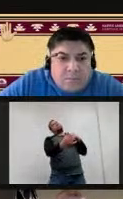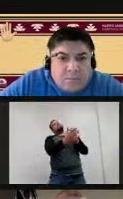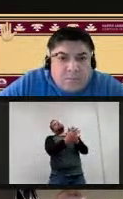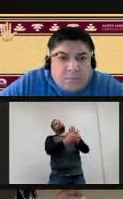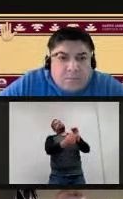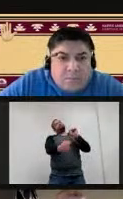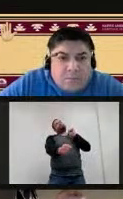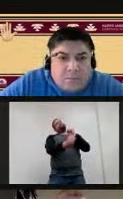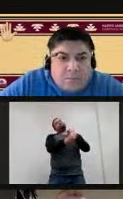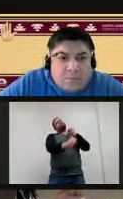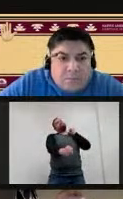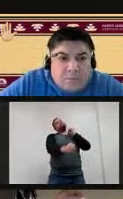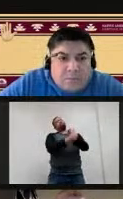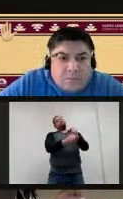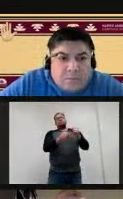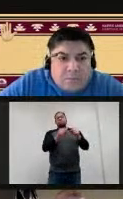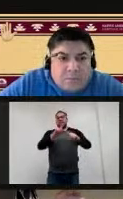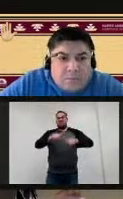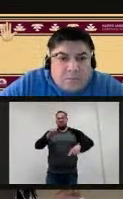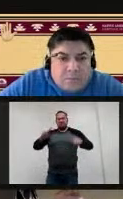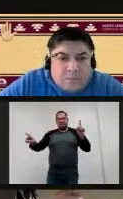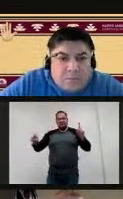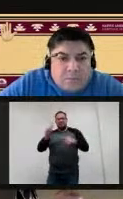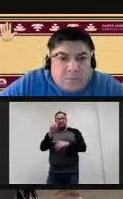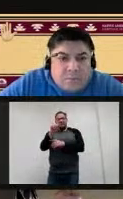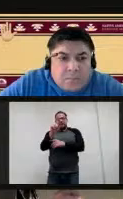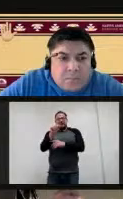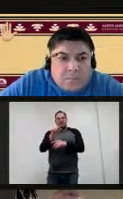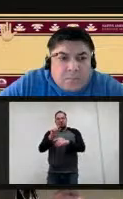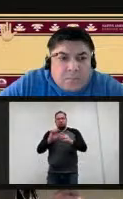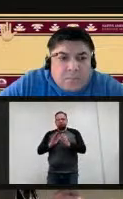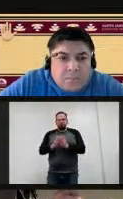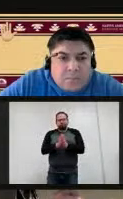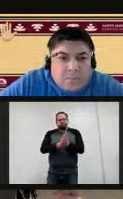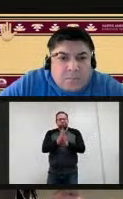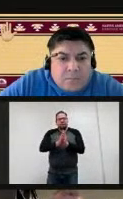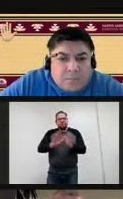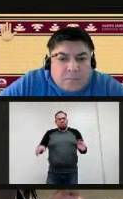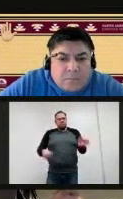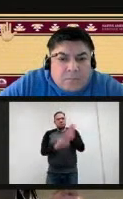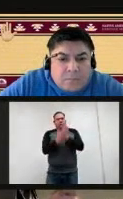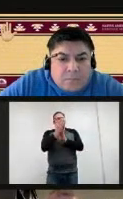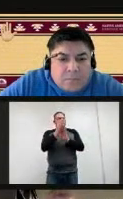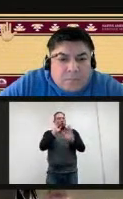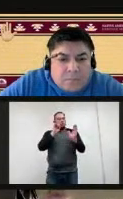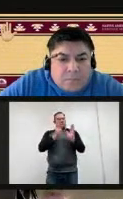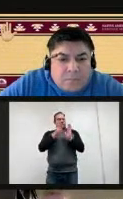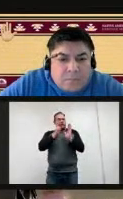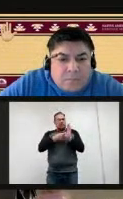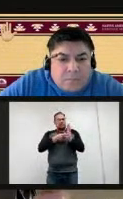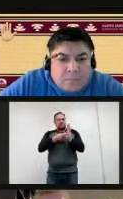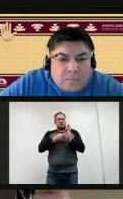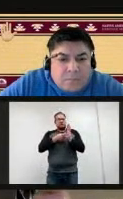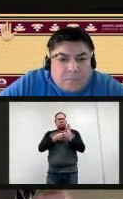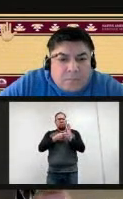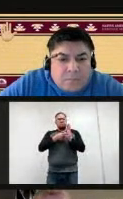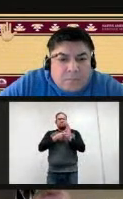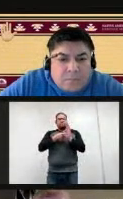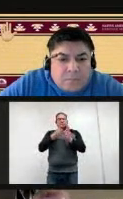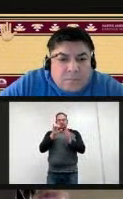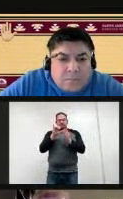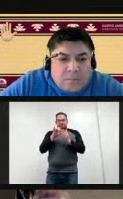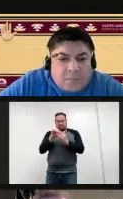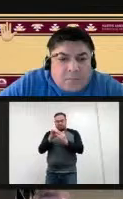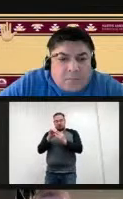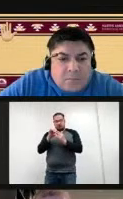the variety of data-driven approaches in terms of recognizing the quantitative and